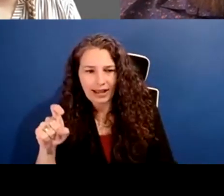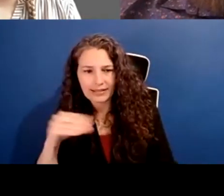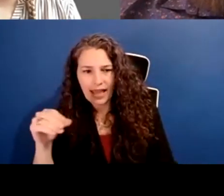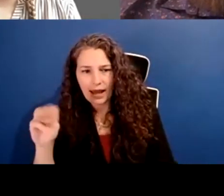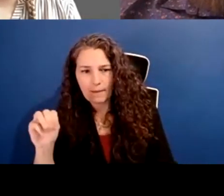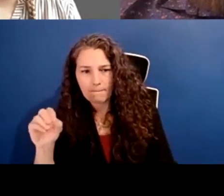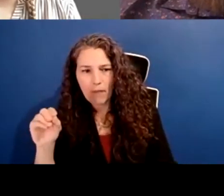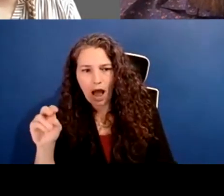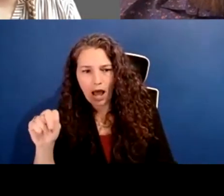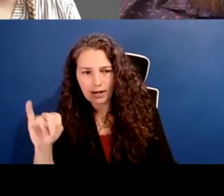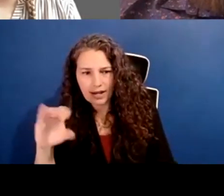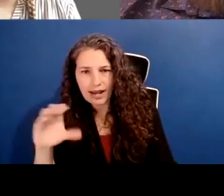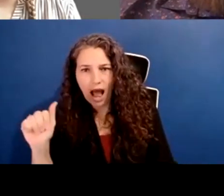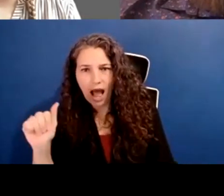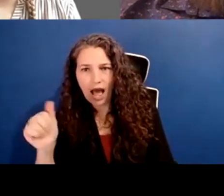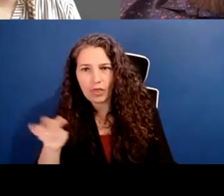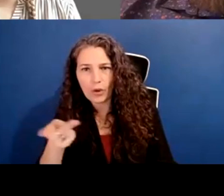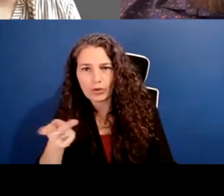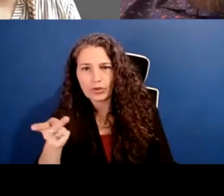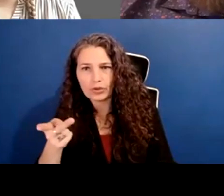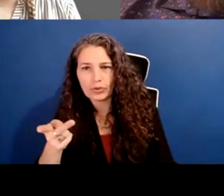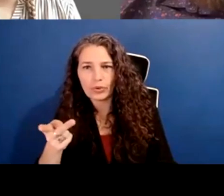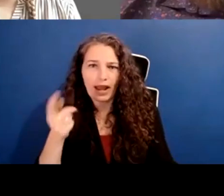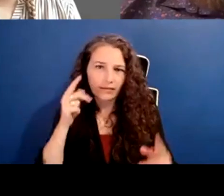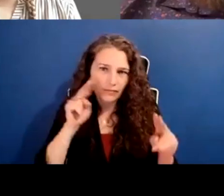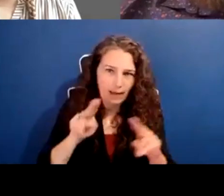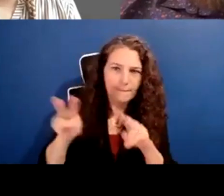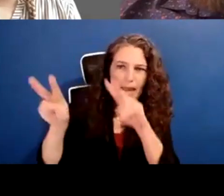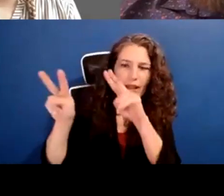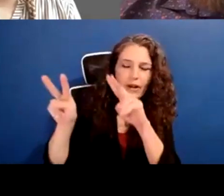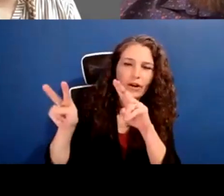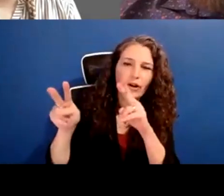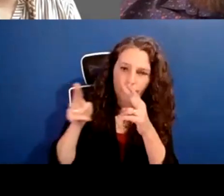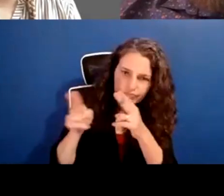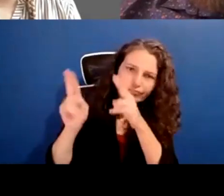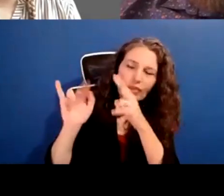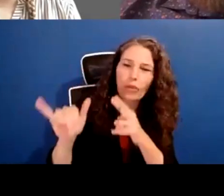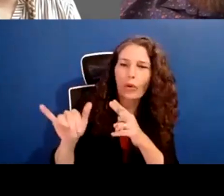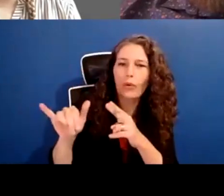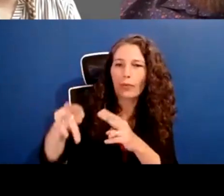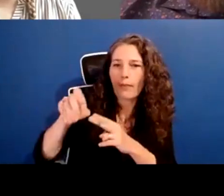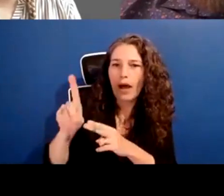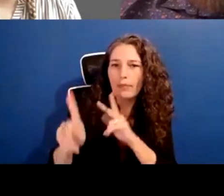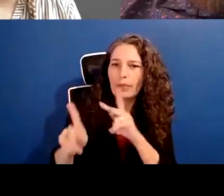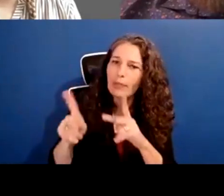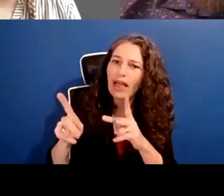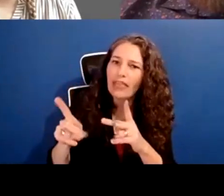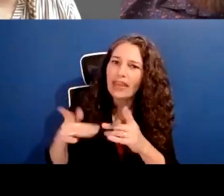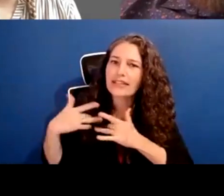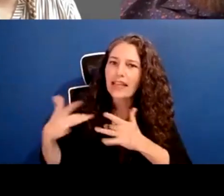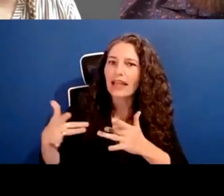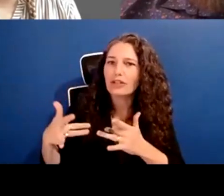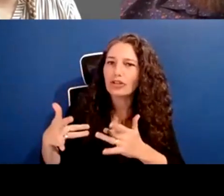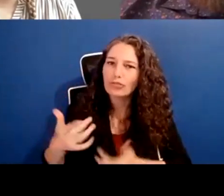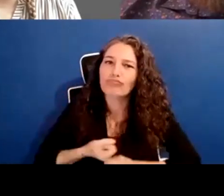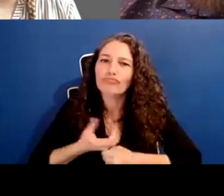of vulnerable, funny, silly stories. And then that makes the guests feel comfortable and they kind of share their own. So